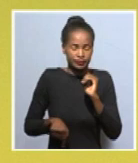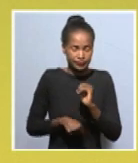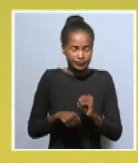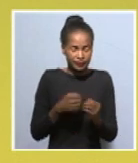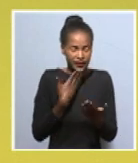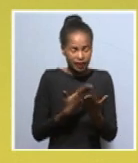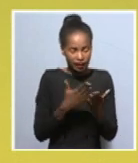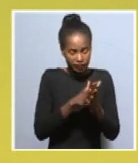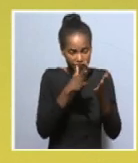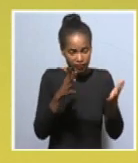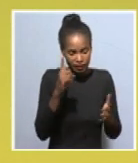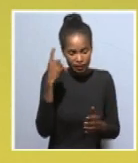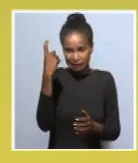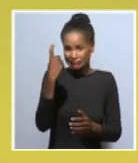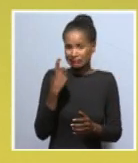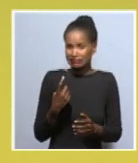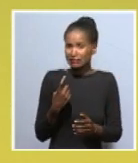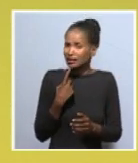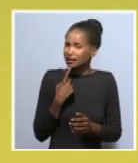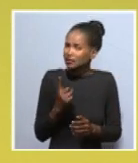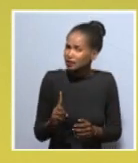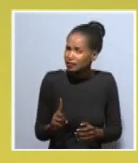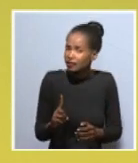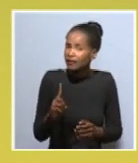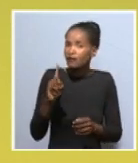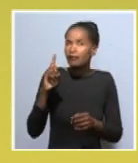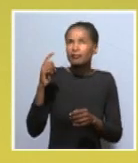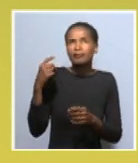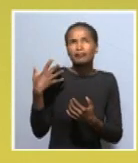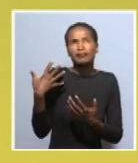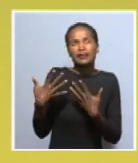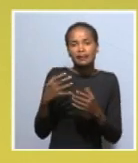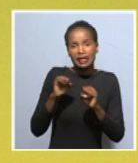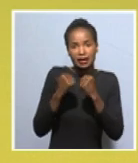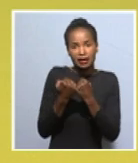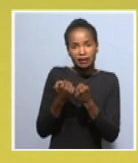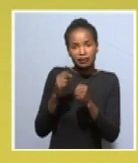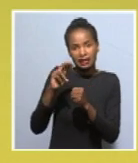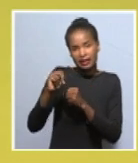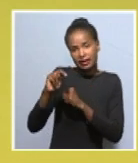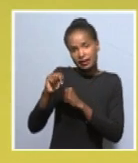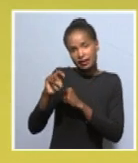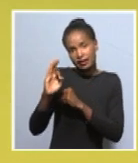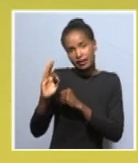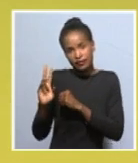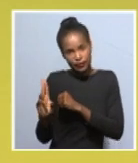I must say, from the point of NNFU,